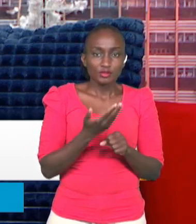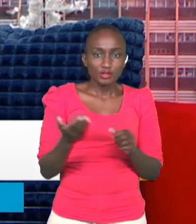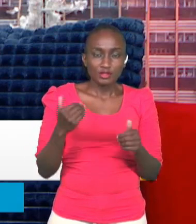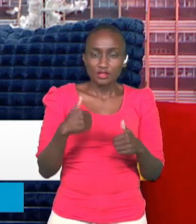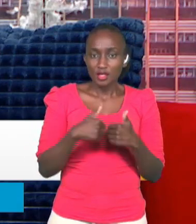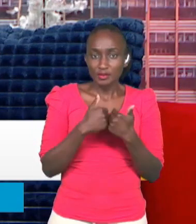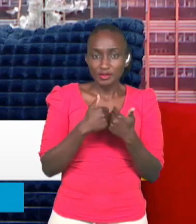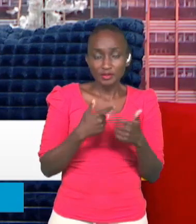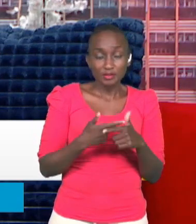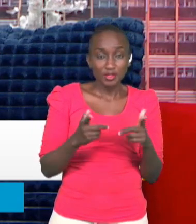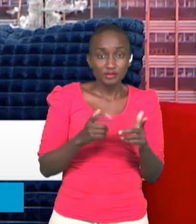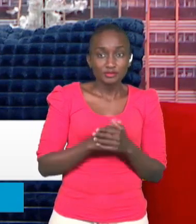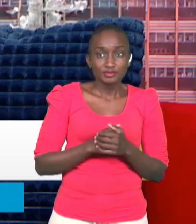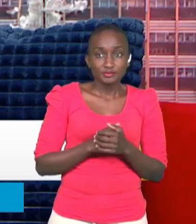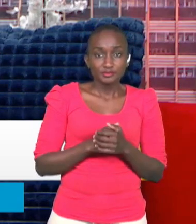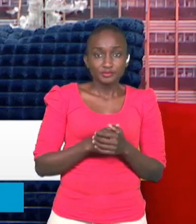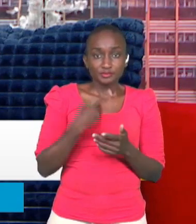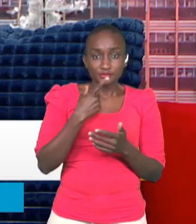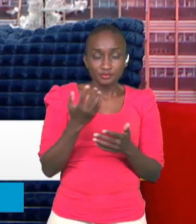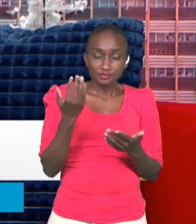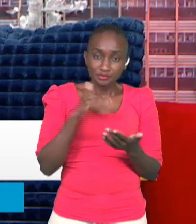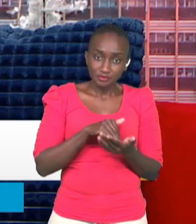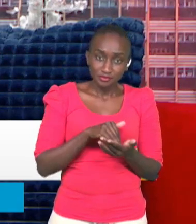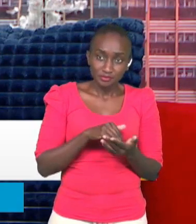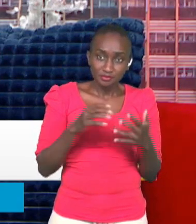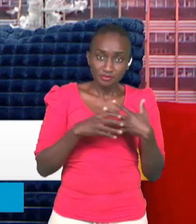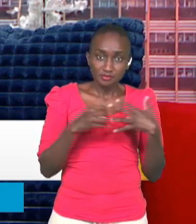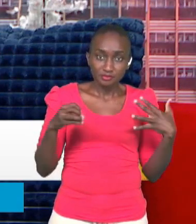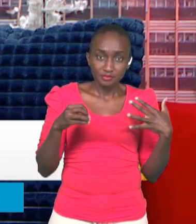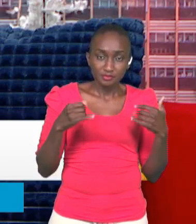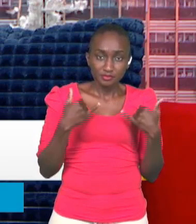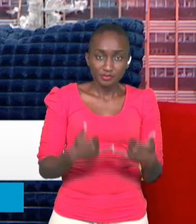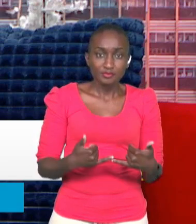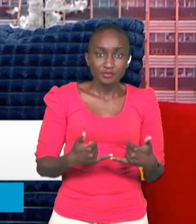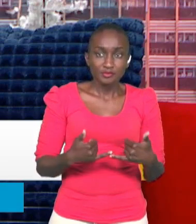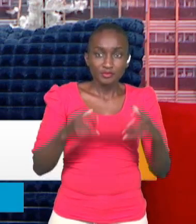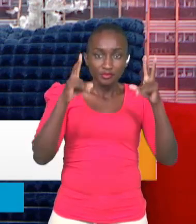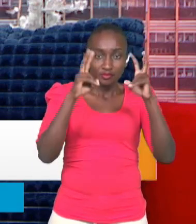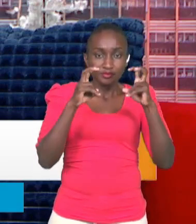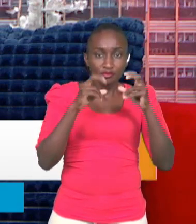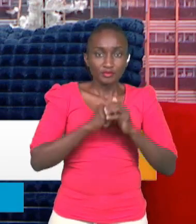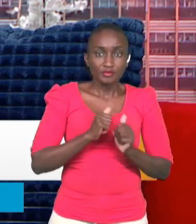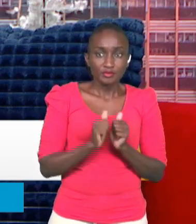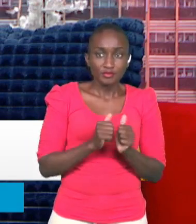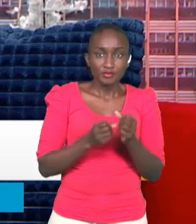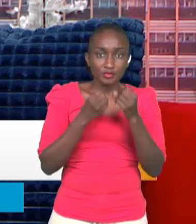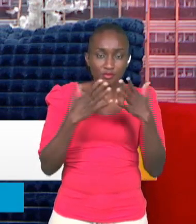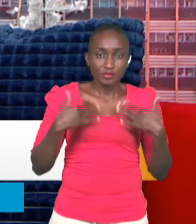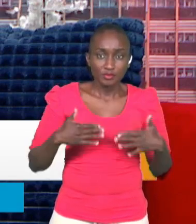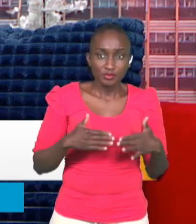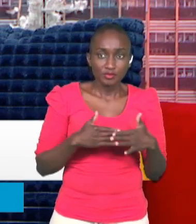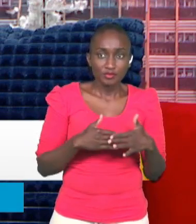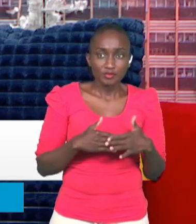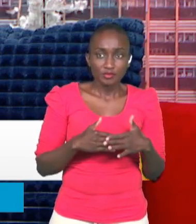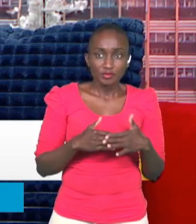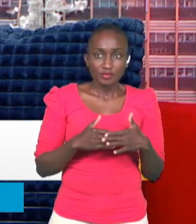it. Okay. But like I said again, divorce as it is right now is a topic that most of the people wouldn't